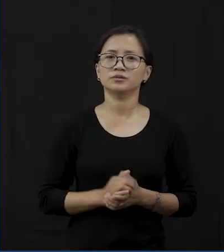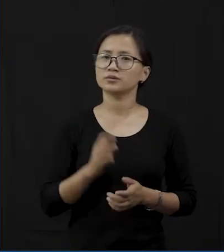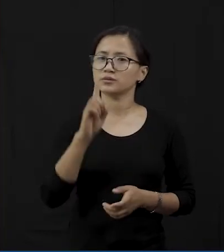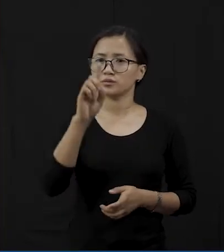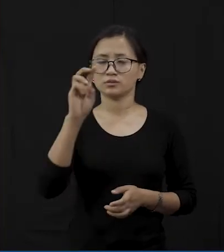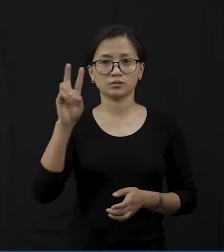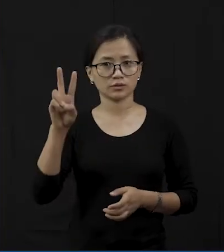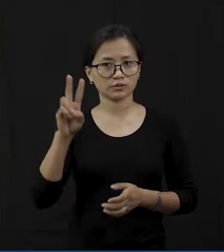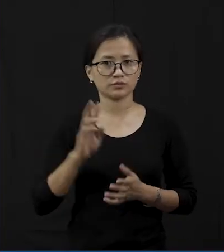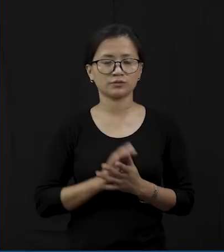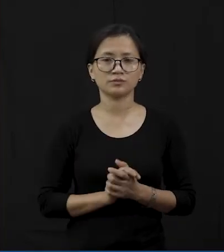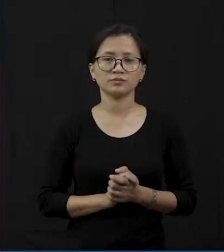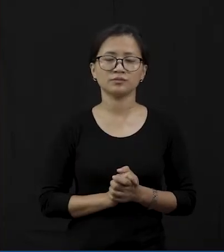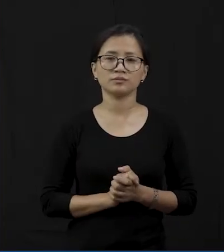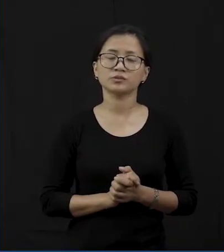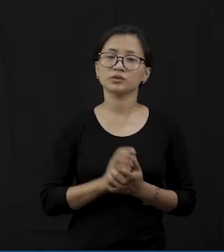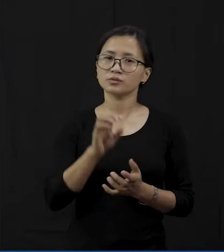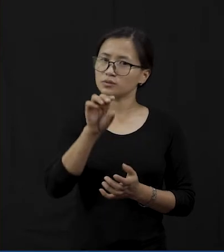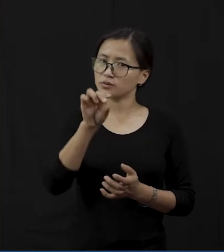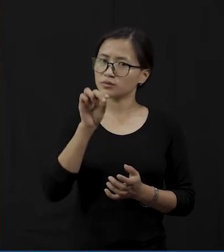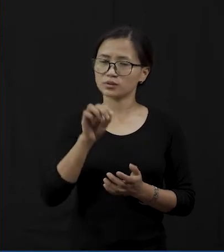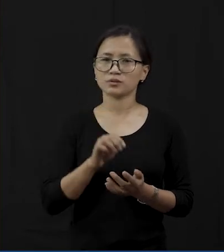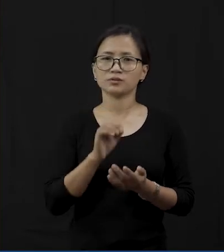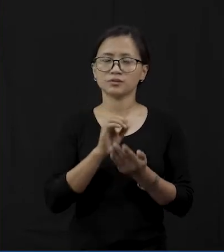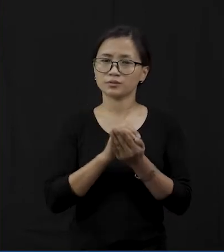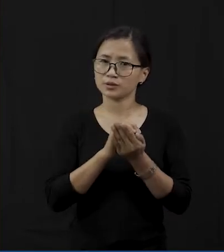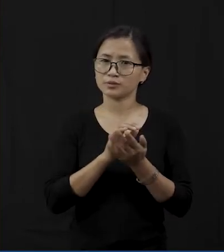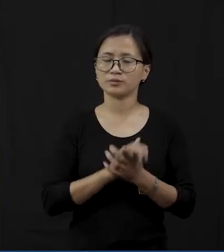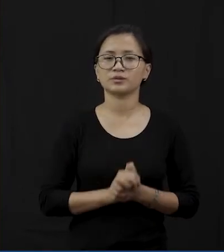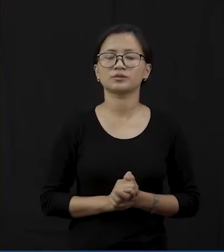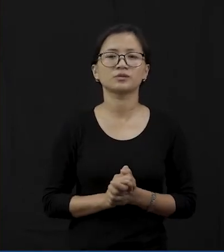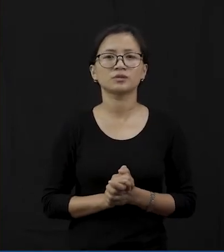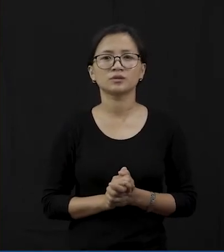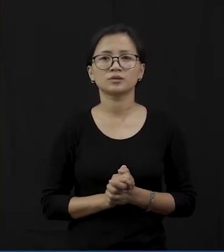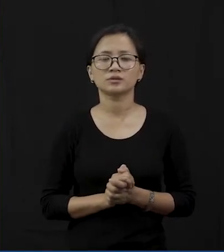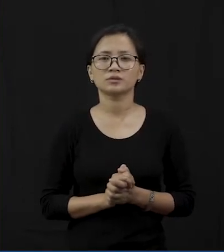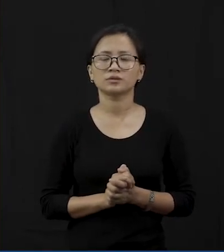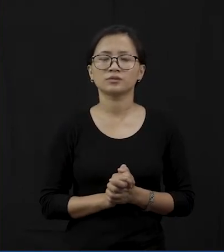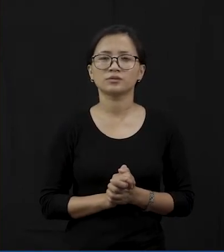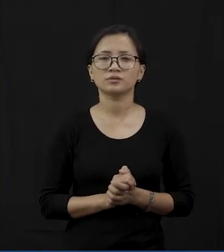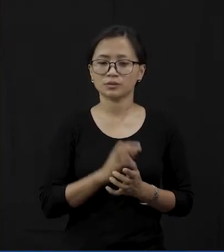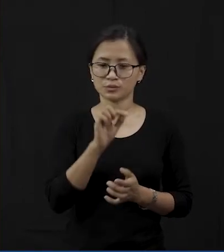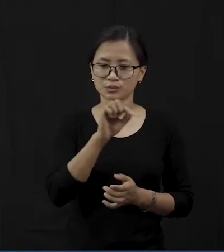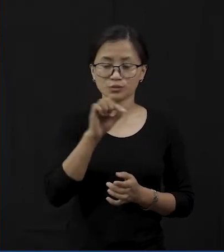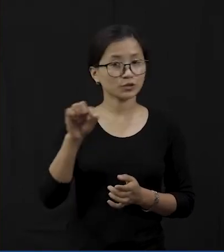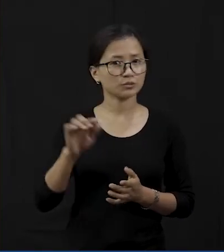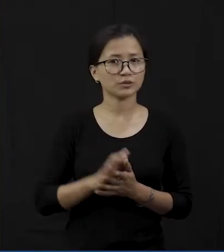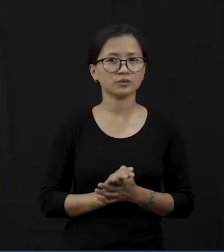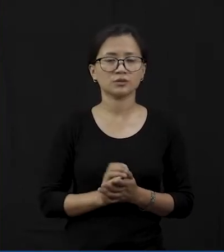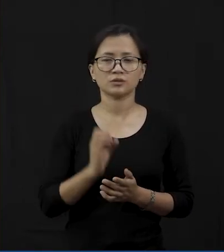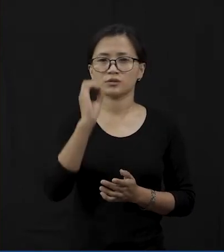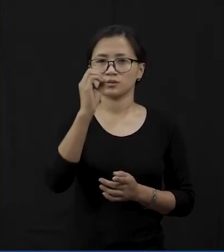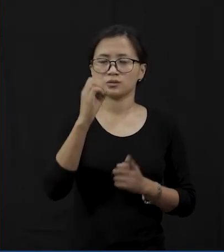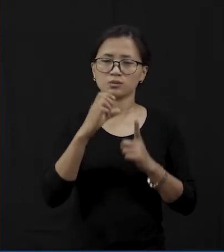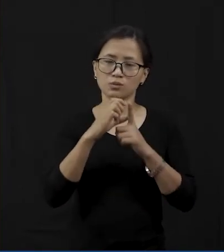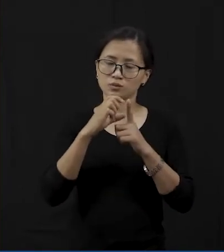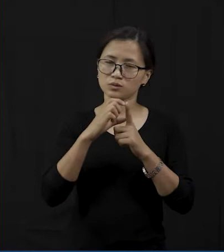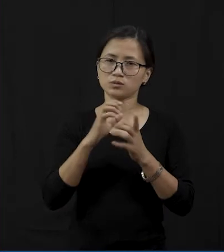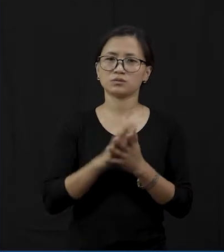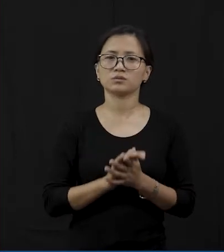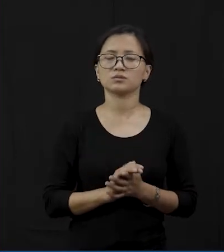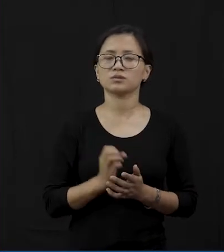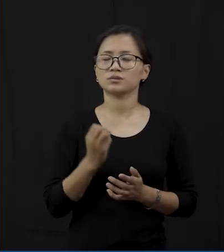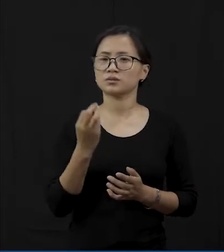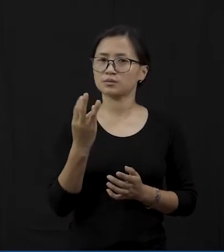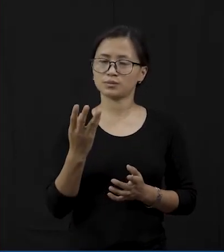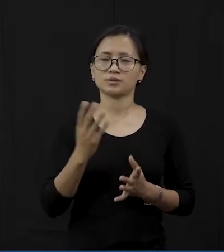12. So you get a remainder 1 again. So you get a remainder, which means this is an odd number. So 13